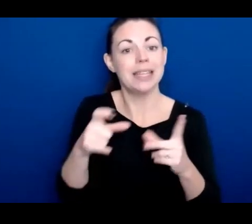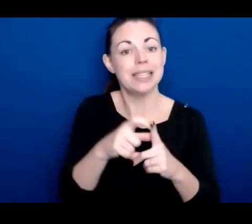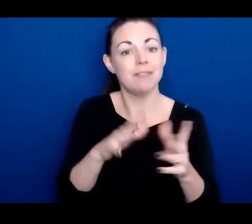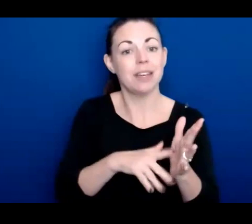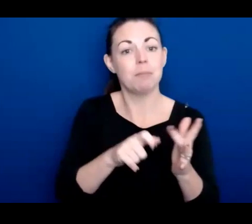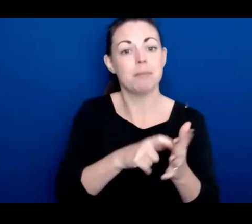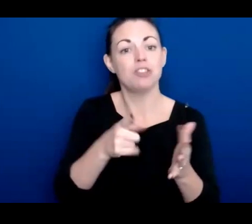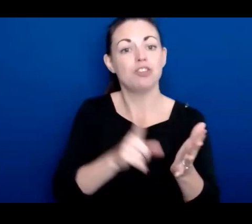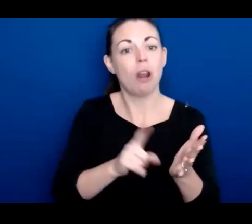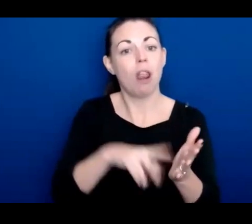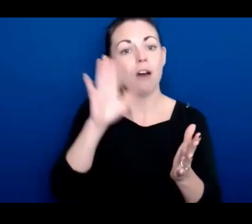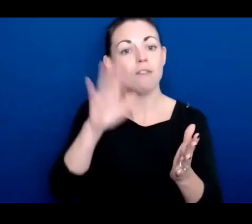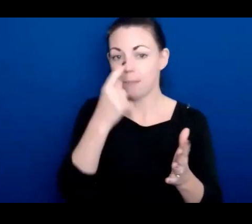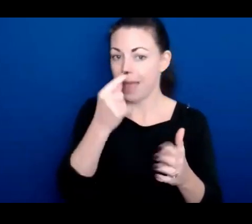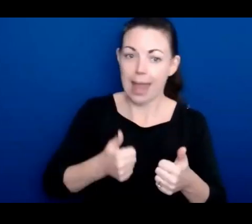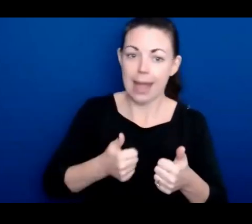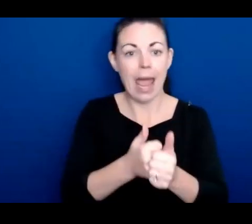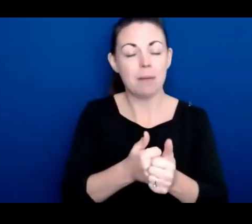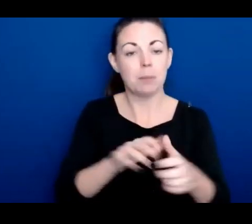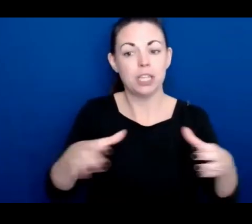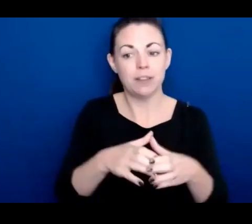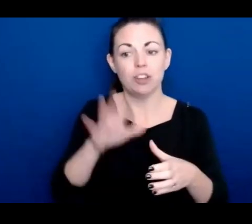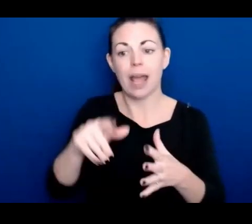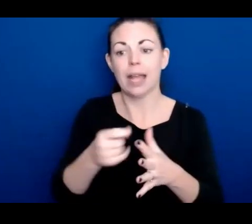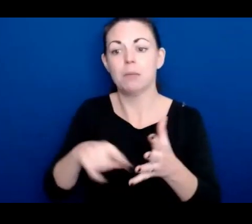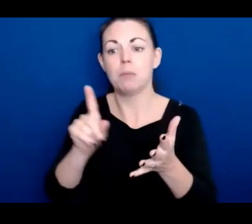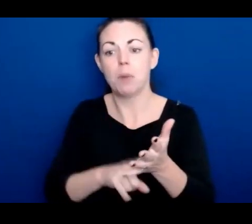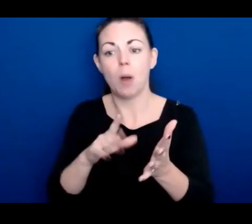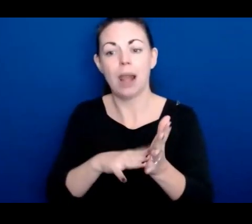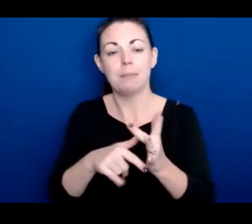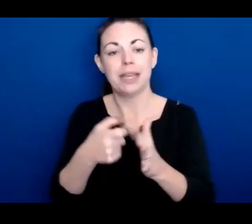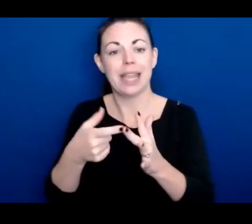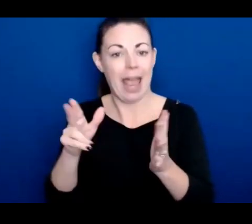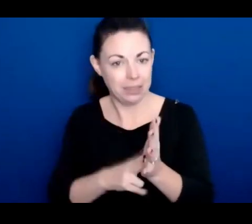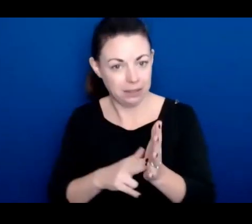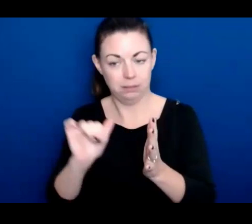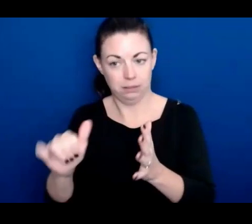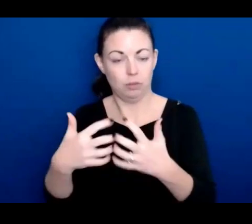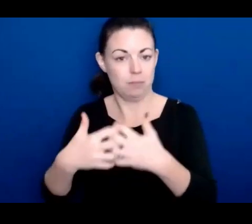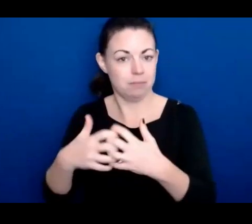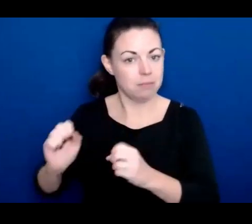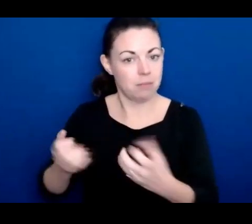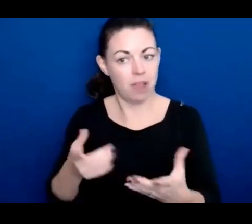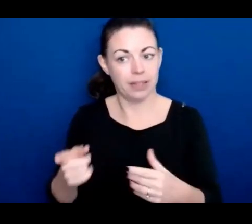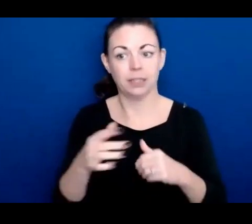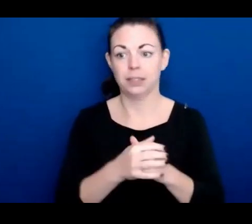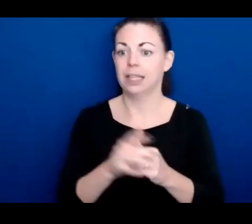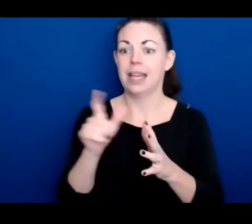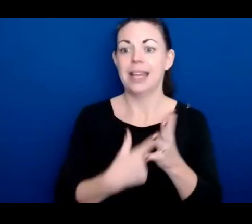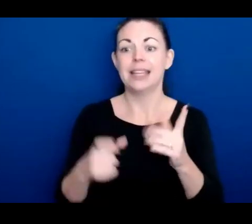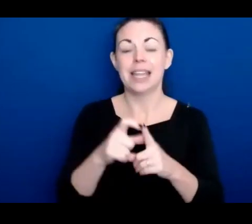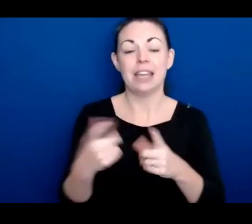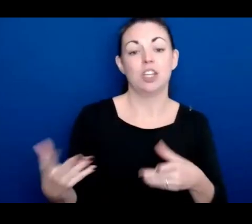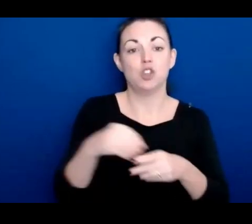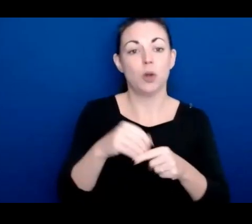division and Paul Minikin from FM Hearing Systems. David joined Posturite in 2022 and has over